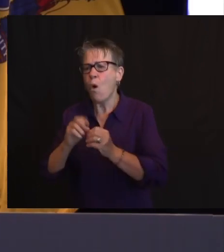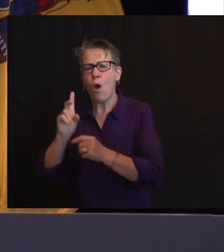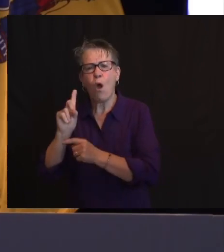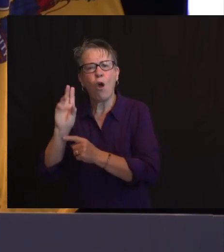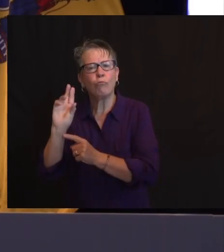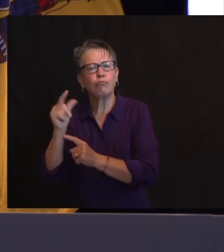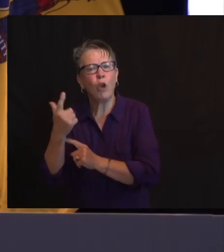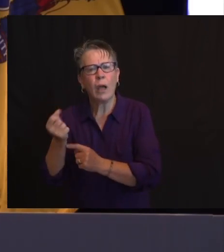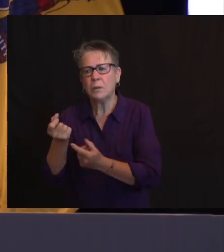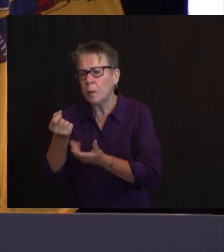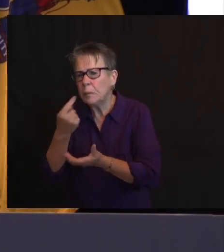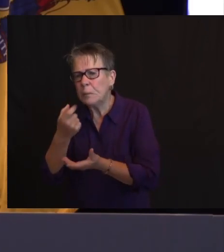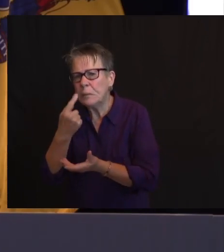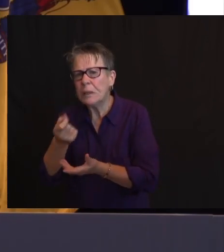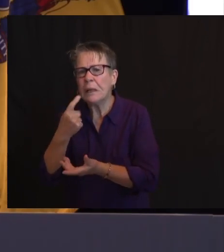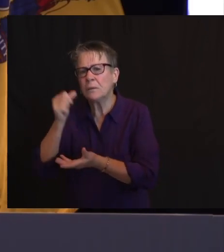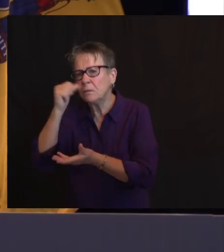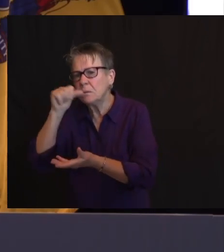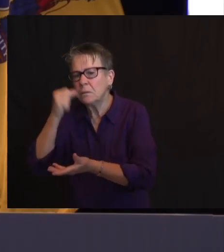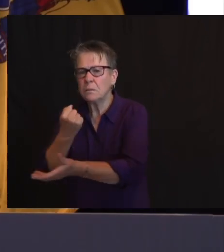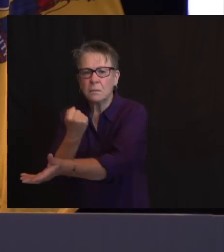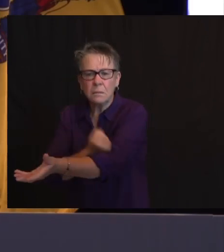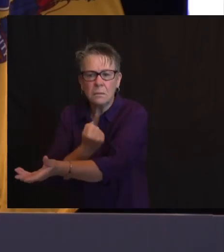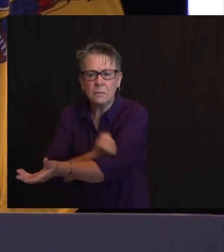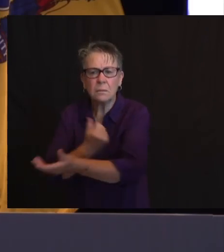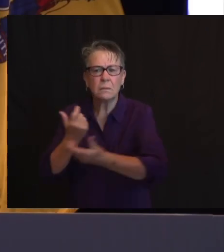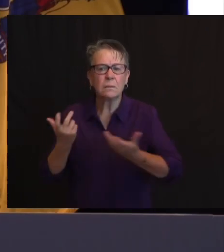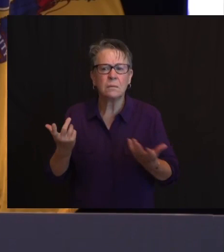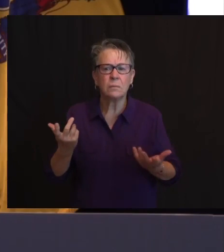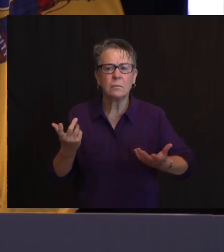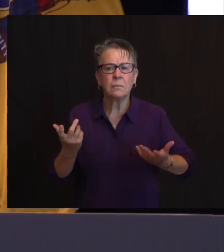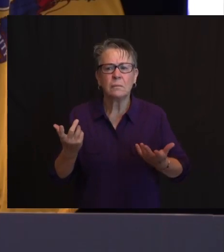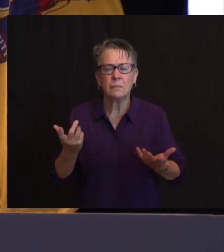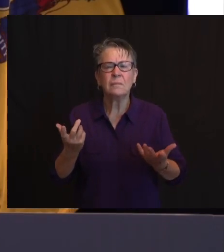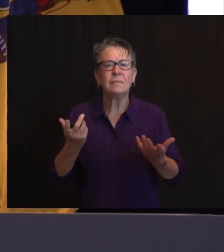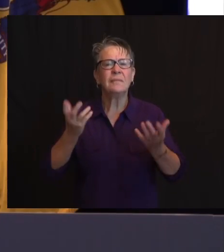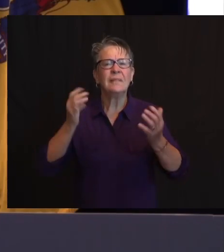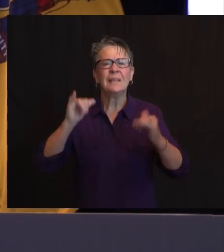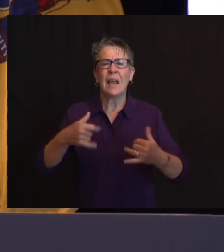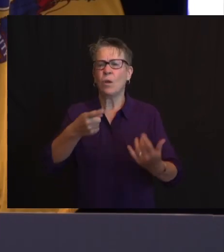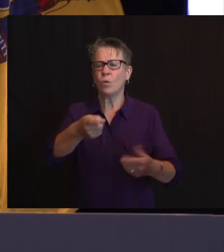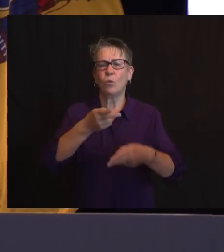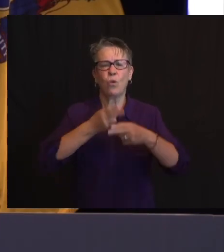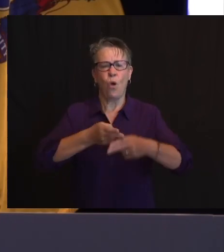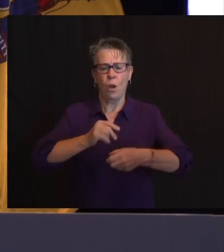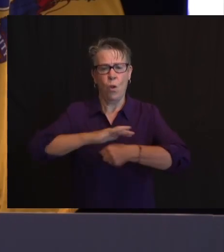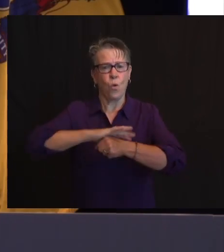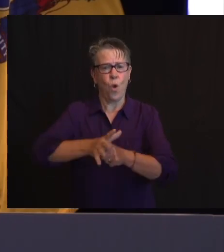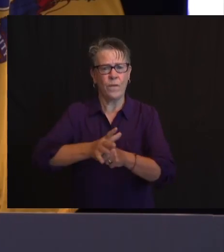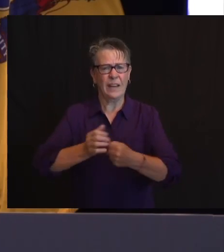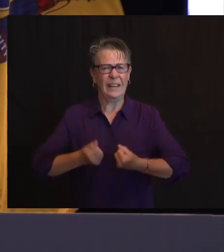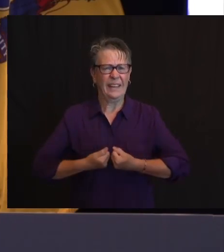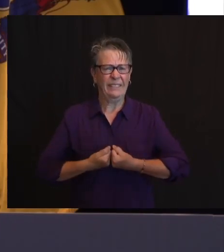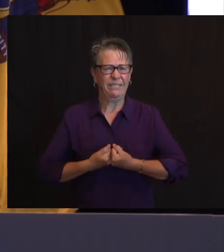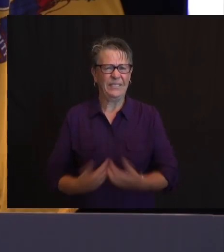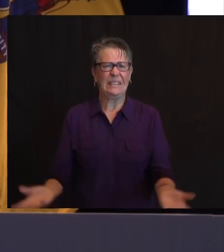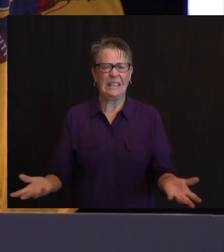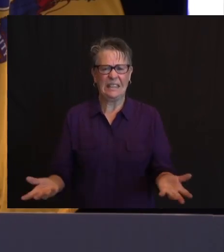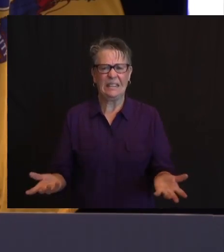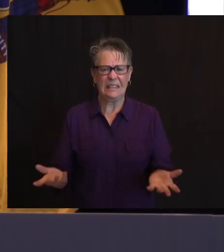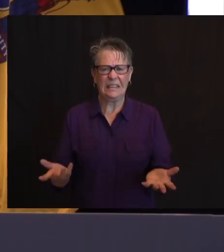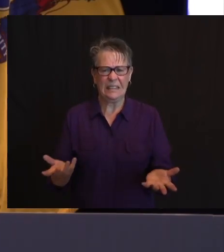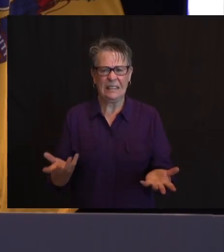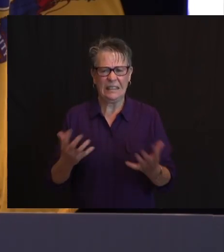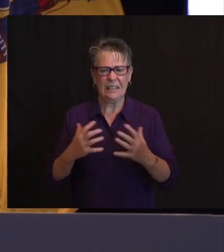fatigue? Would you include the mask droop syndrome as part of this? One personal note, I did notice